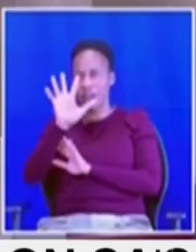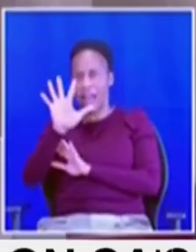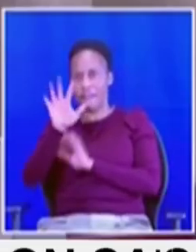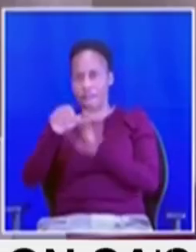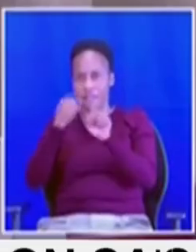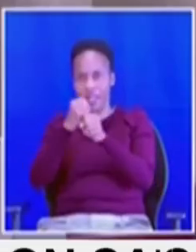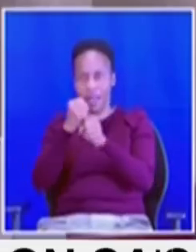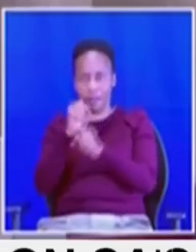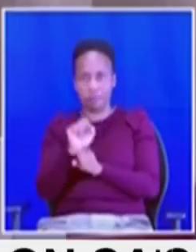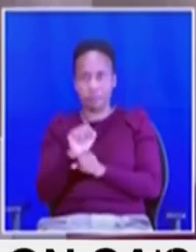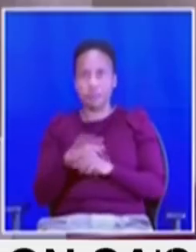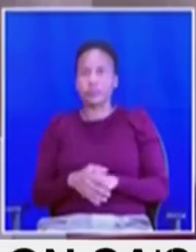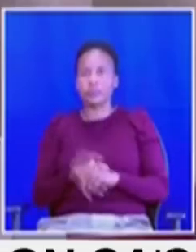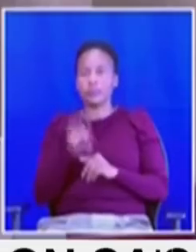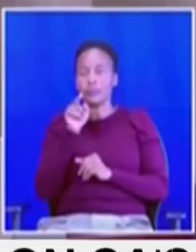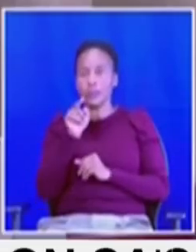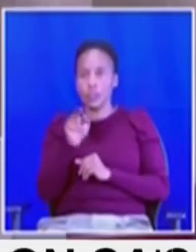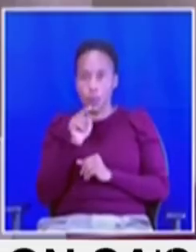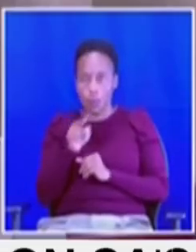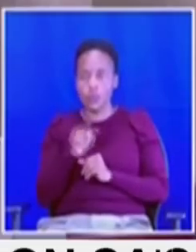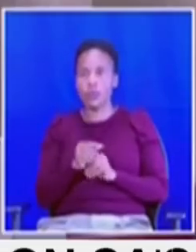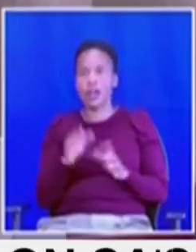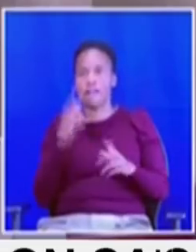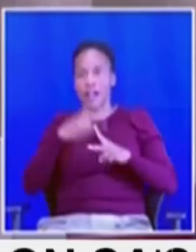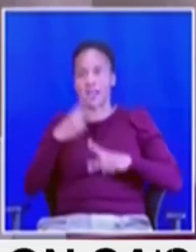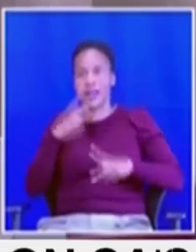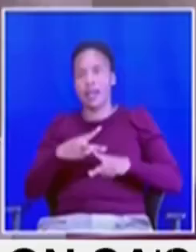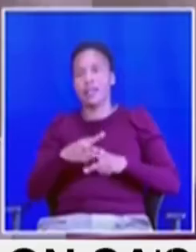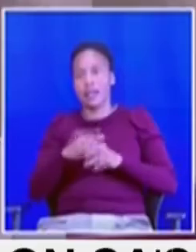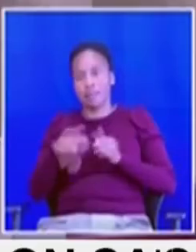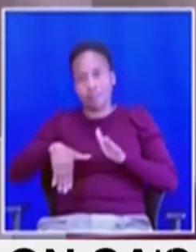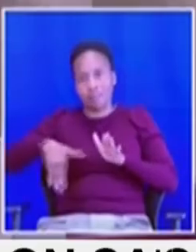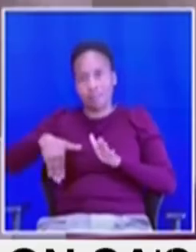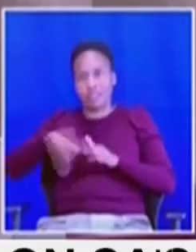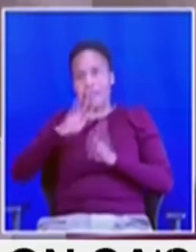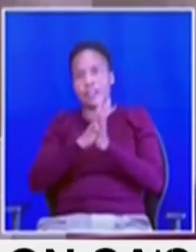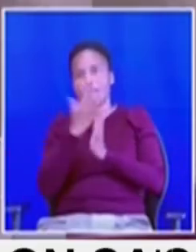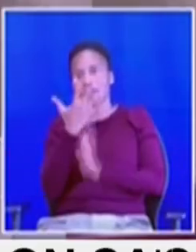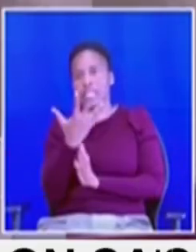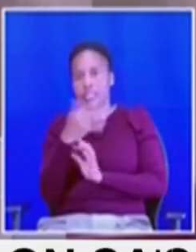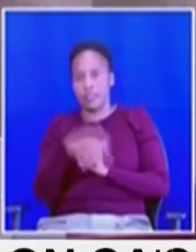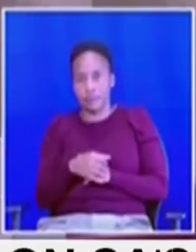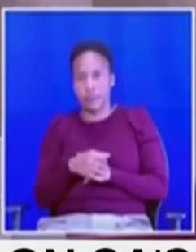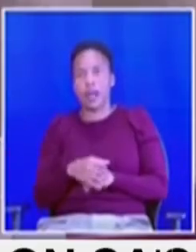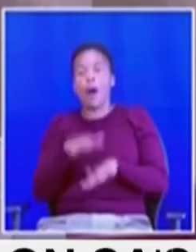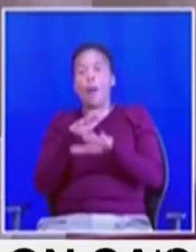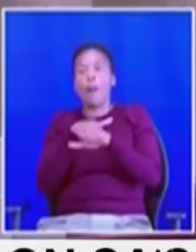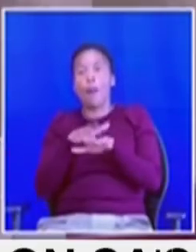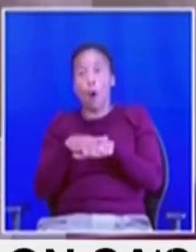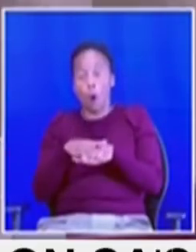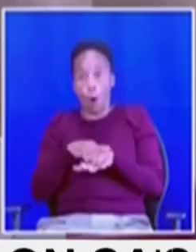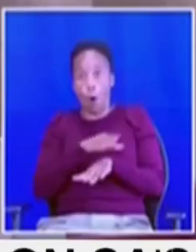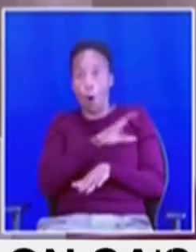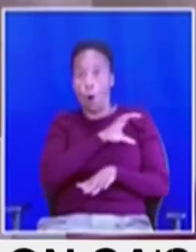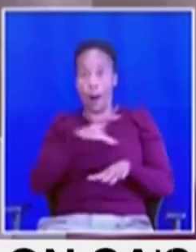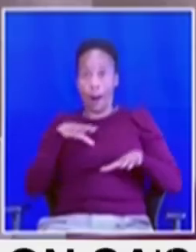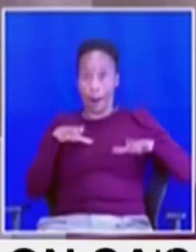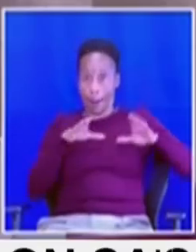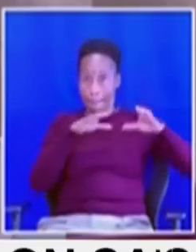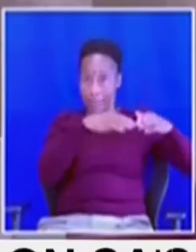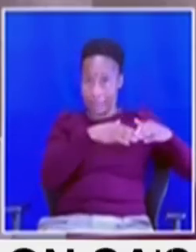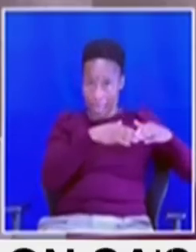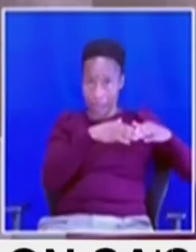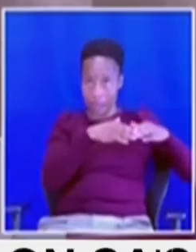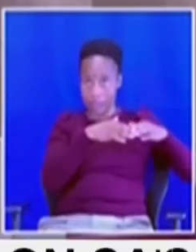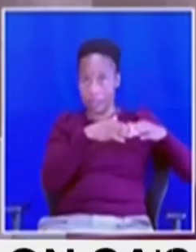finalize the remaining 15. Furthermore, Cabinet has mandated the Interdepartmental Committee